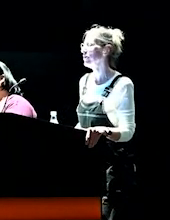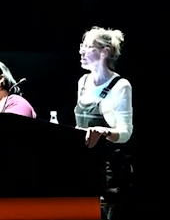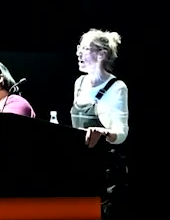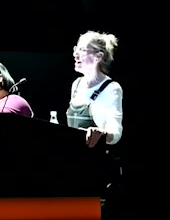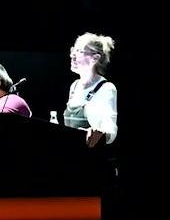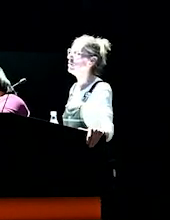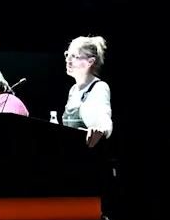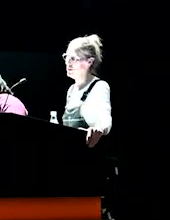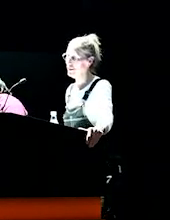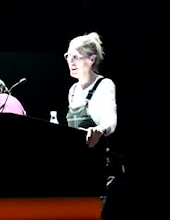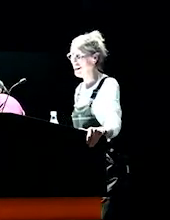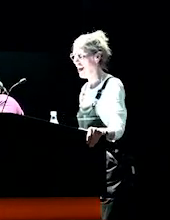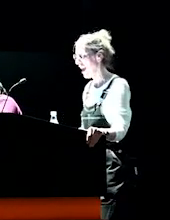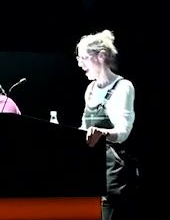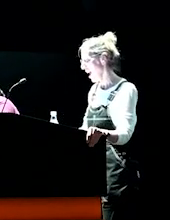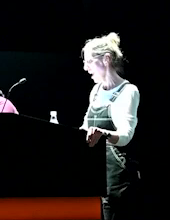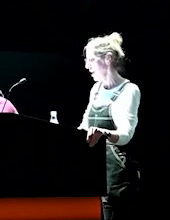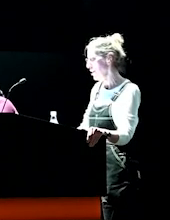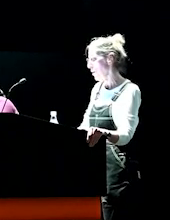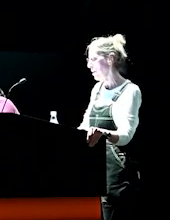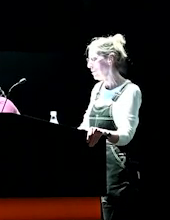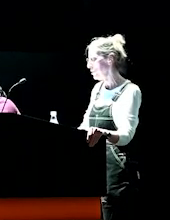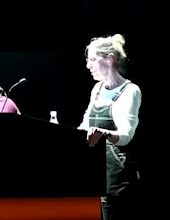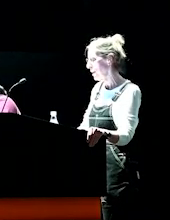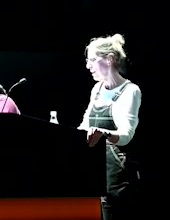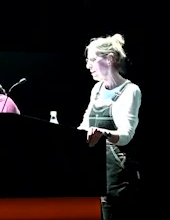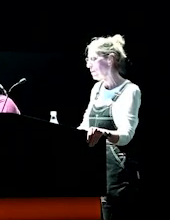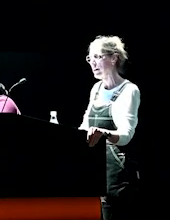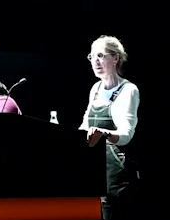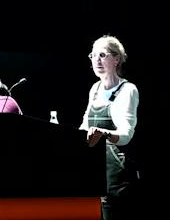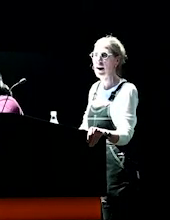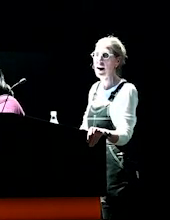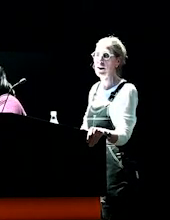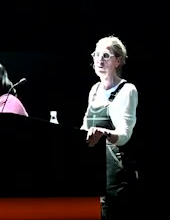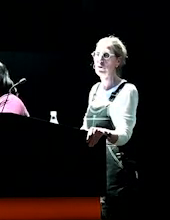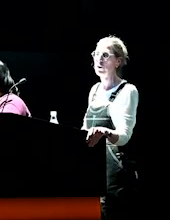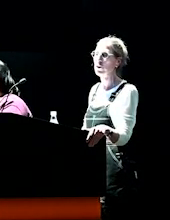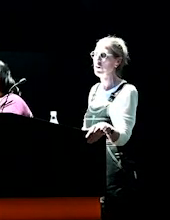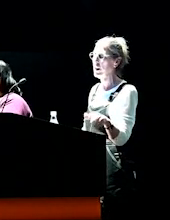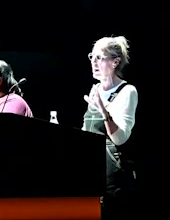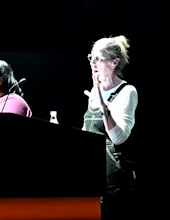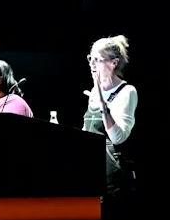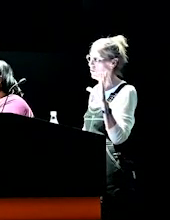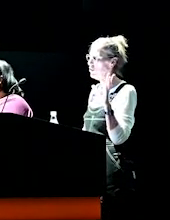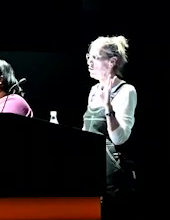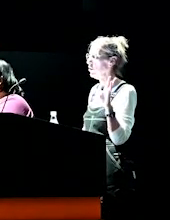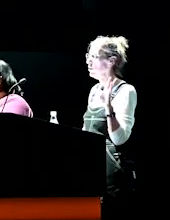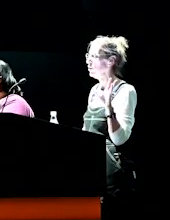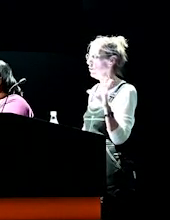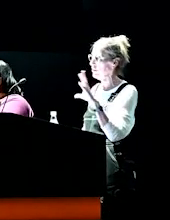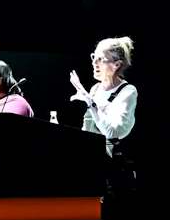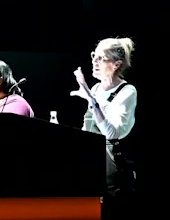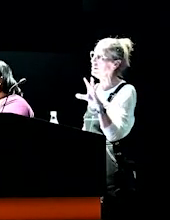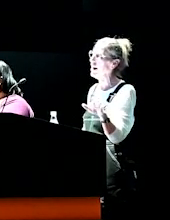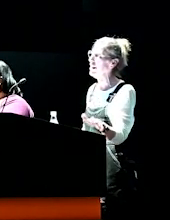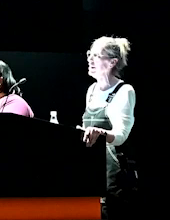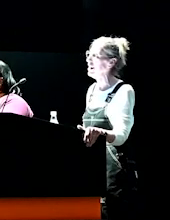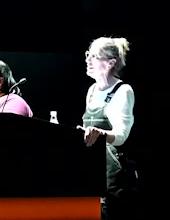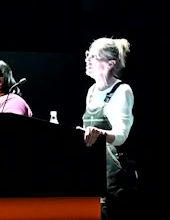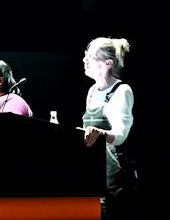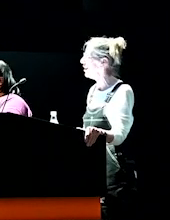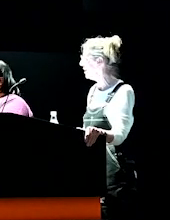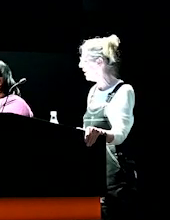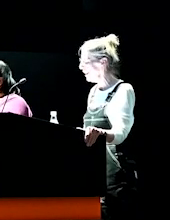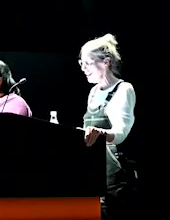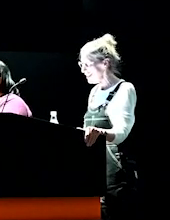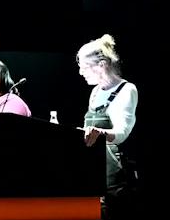character that lived in a pineapple under a sea, and I was doing some of the design for the original style guide, and